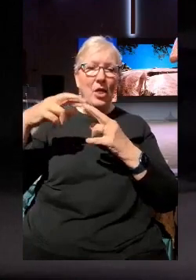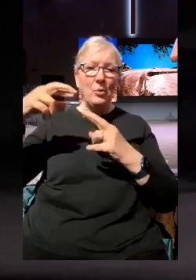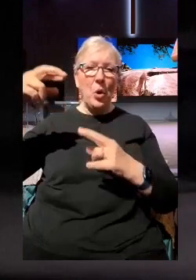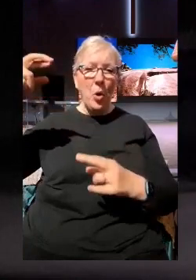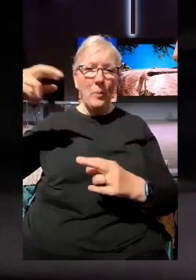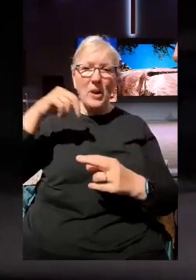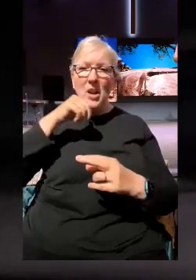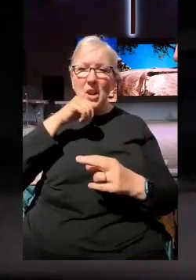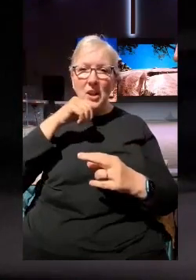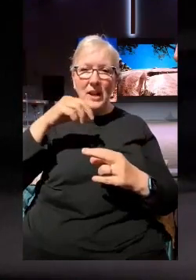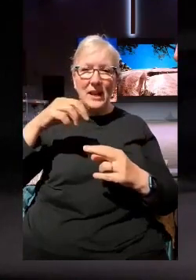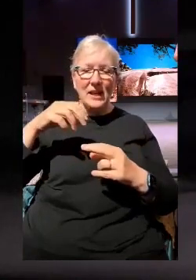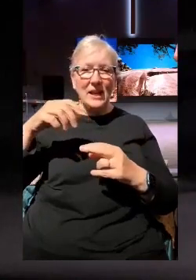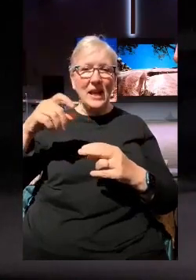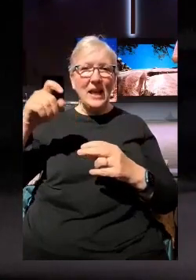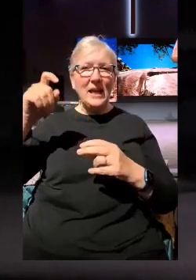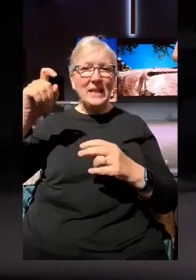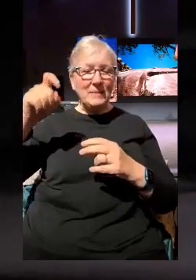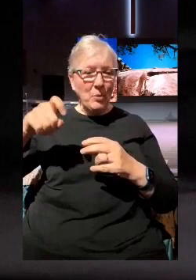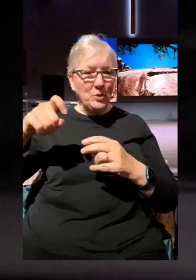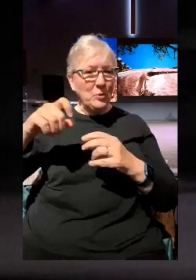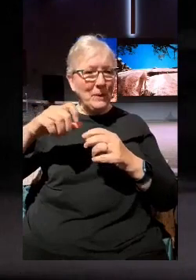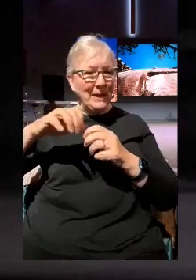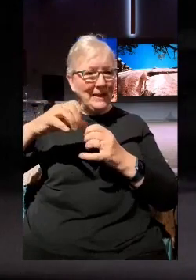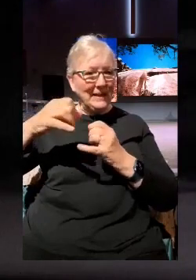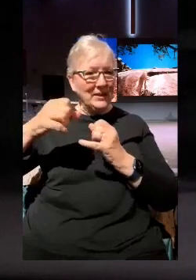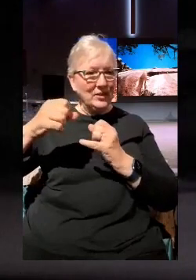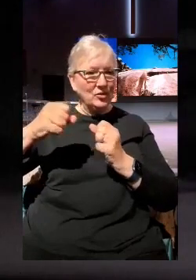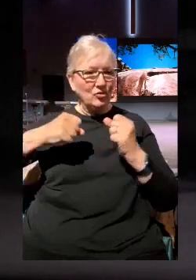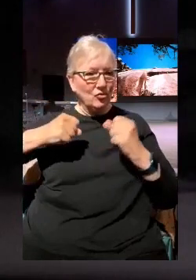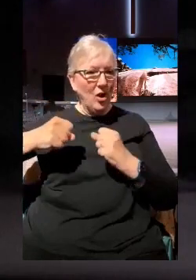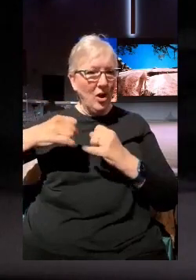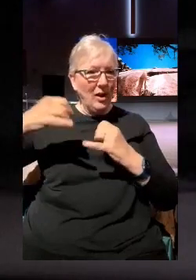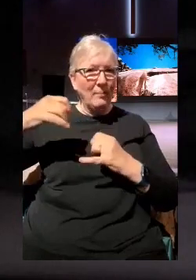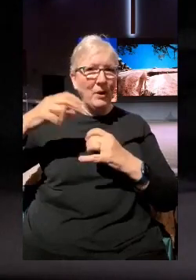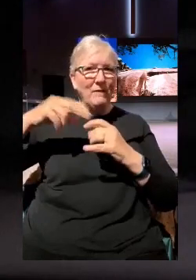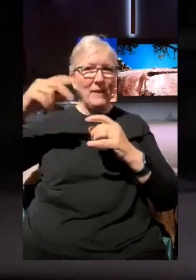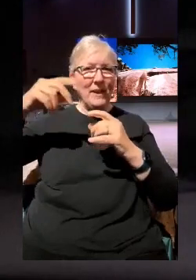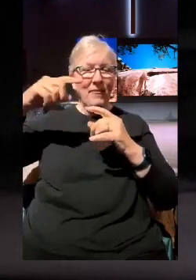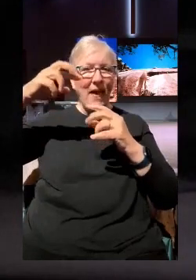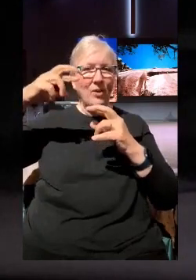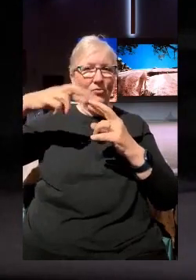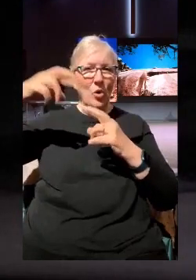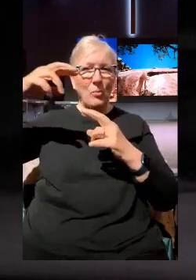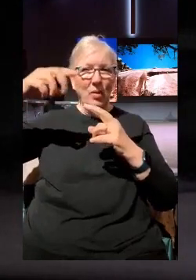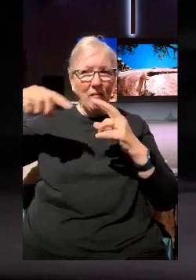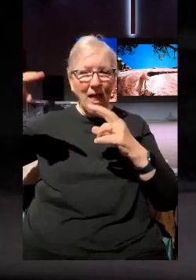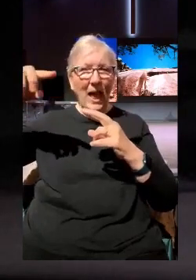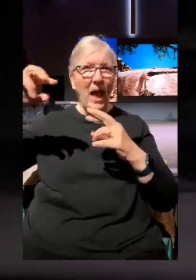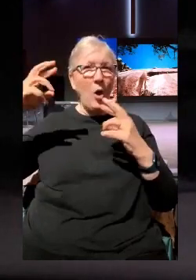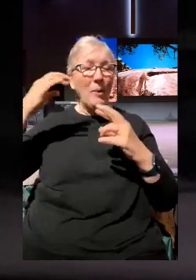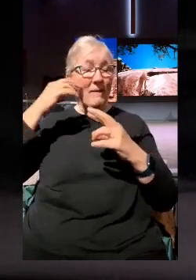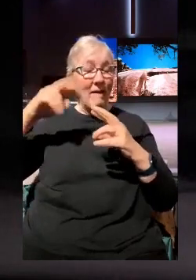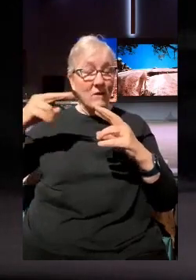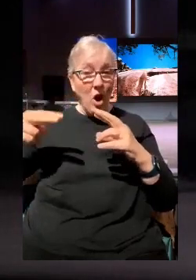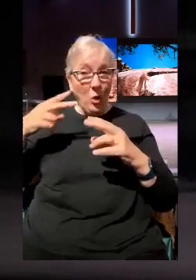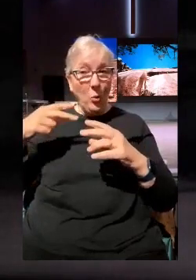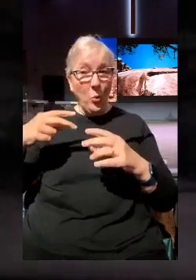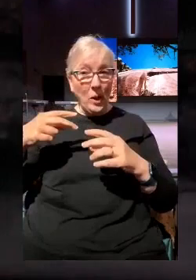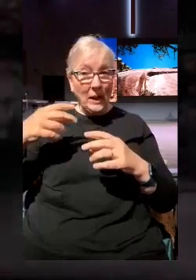like, let out rope so you can go up. And as you're feeling the rope slack, you're just like, I hope this catches me. If I fall, I hope this catches